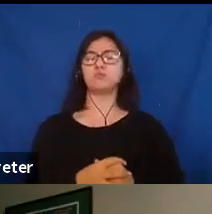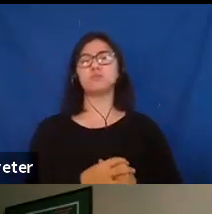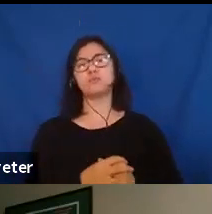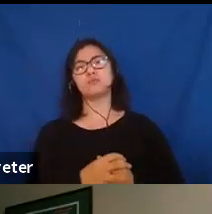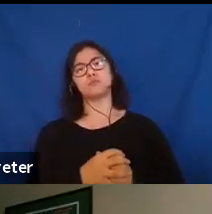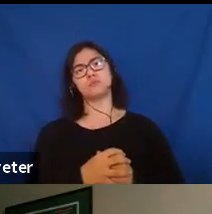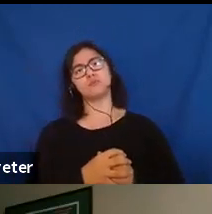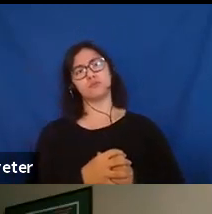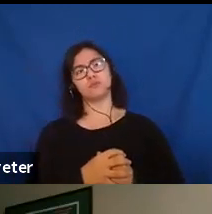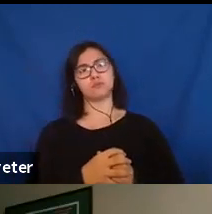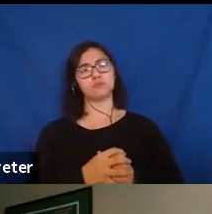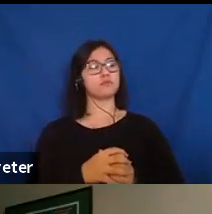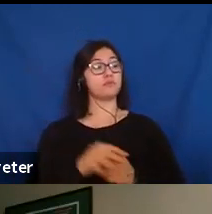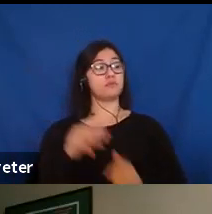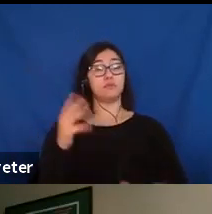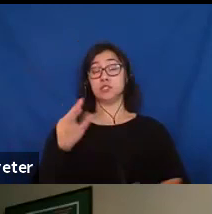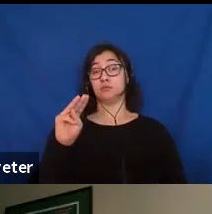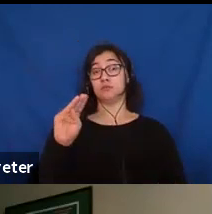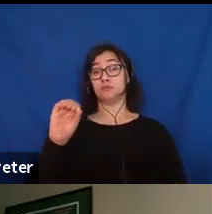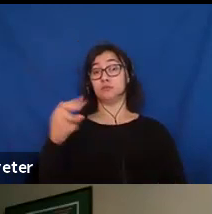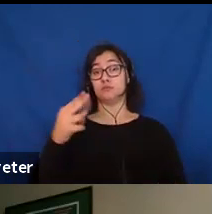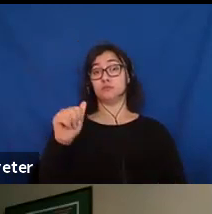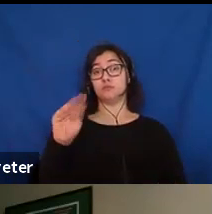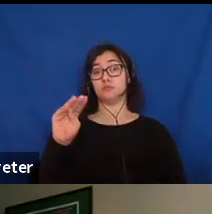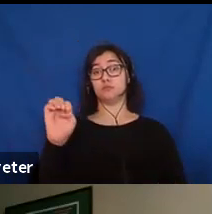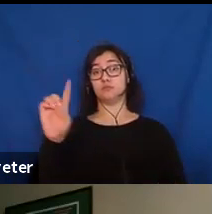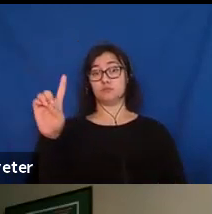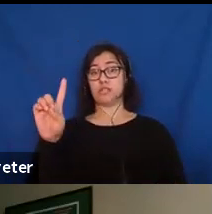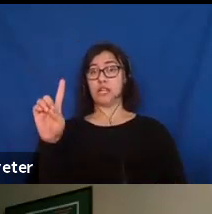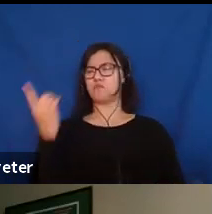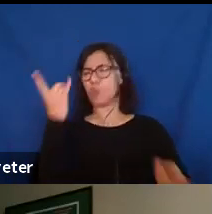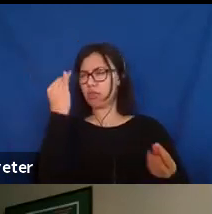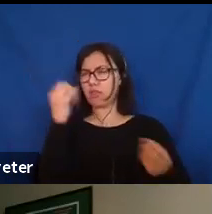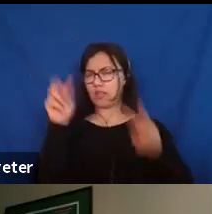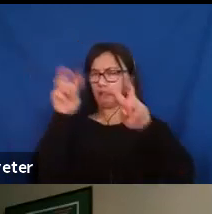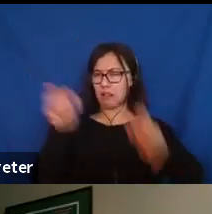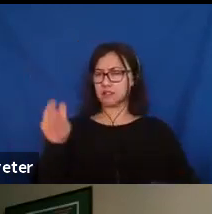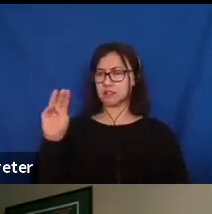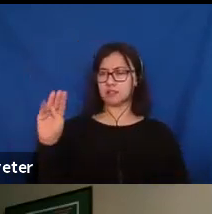All right. How about Mohammed? Anybody want to do a little analysis of what's going on for Mohammed?